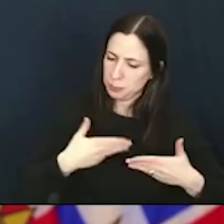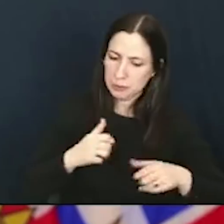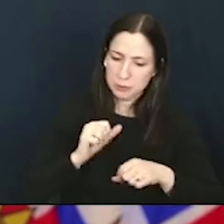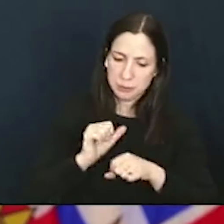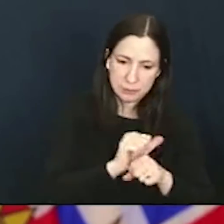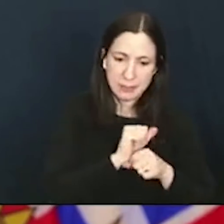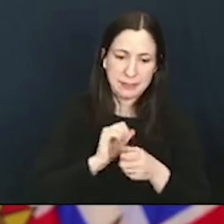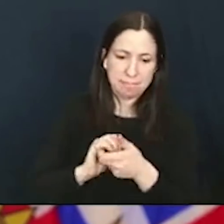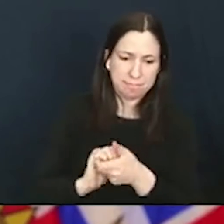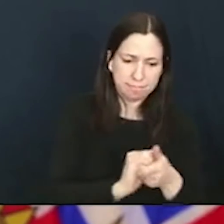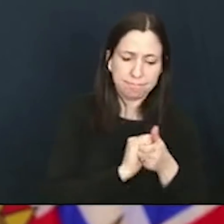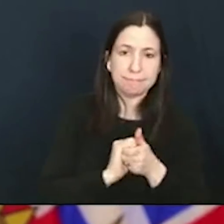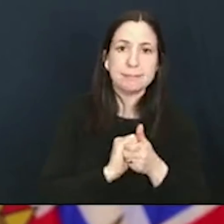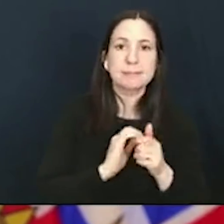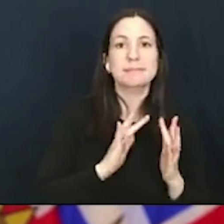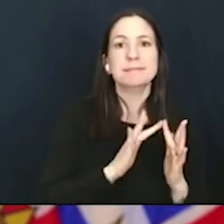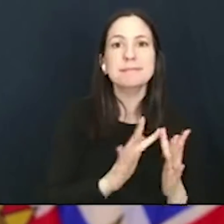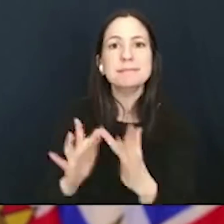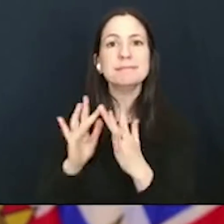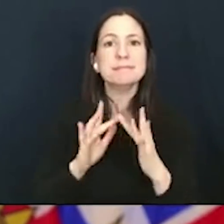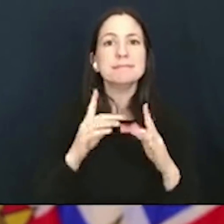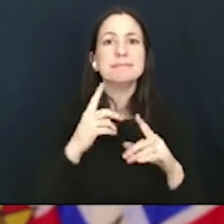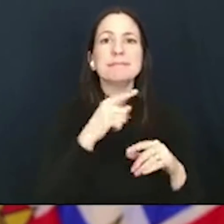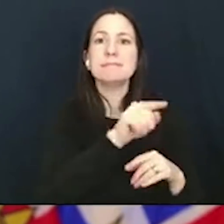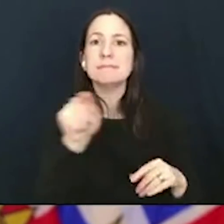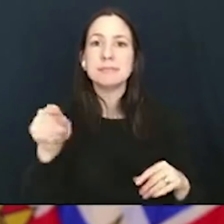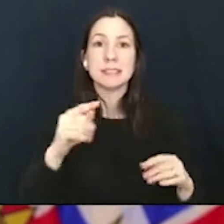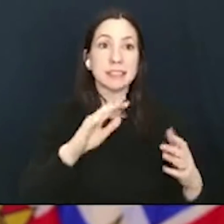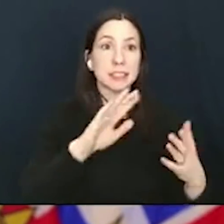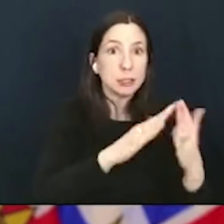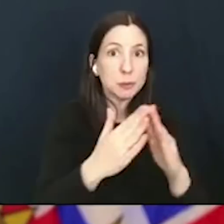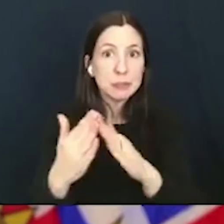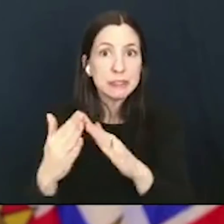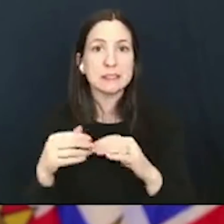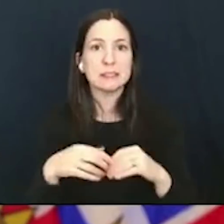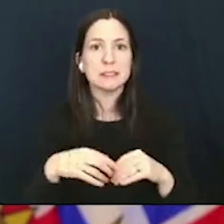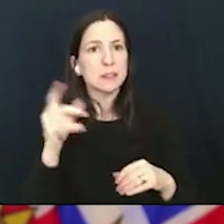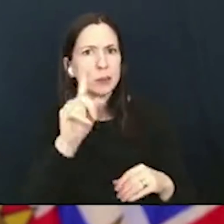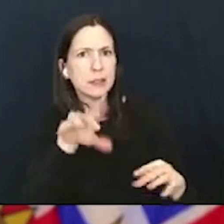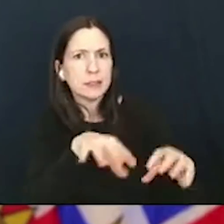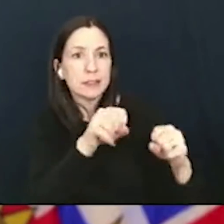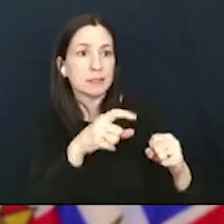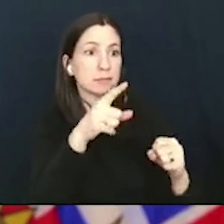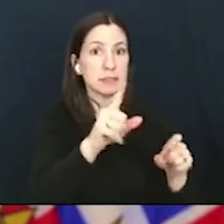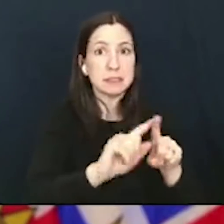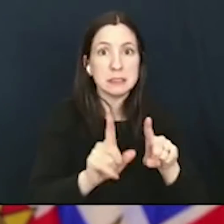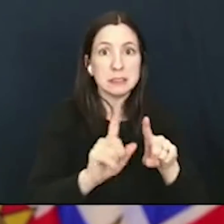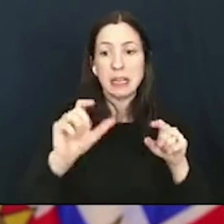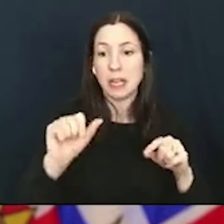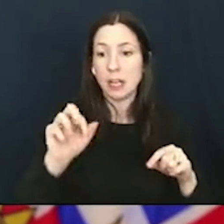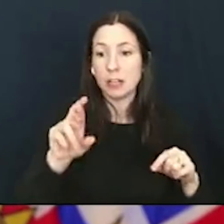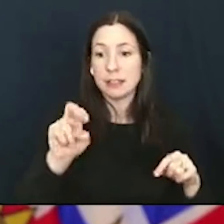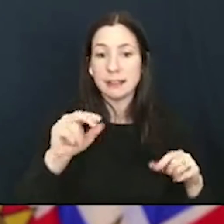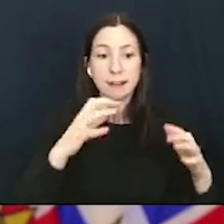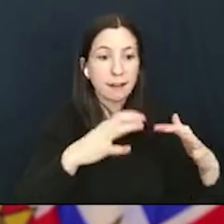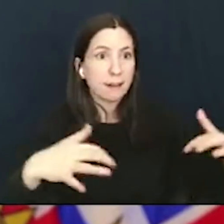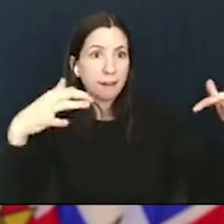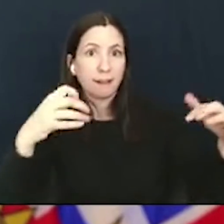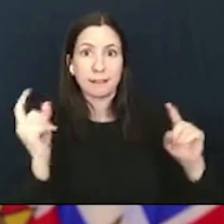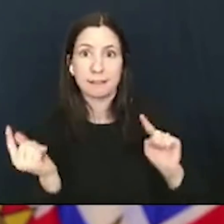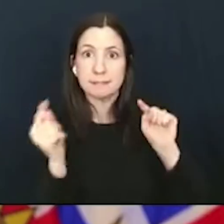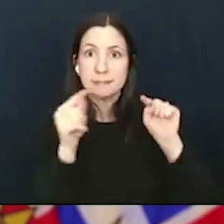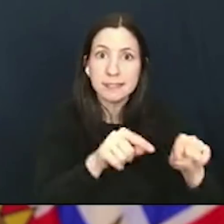with communities, connecting with arenas and community centers and schools and places where we will be